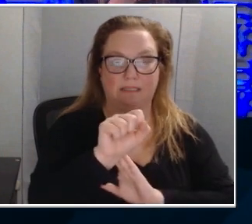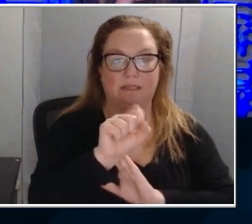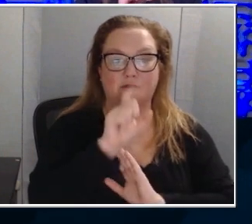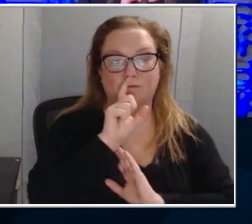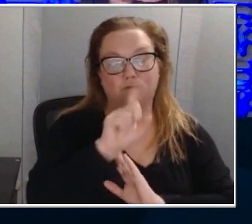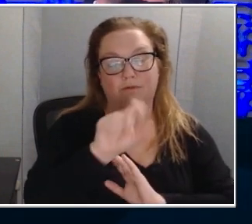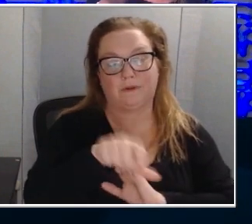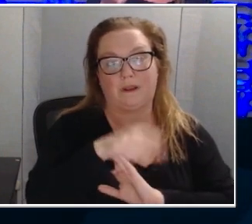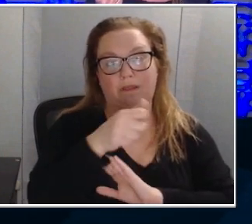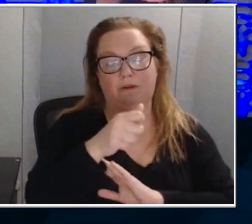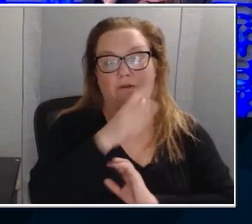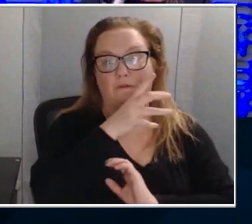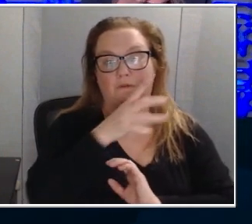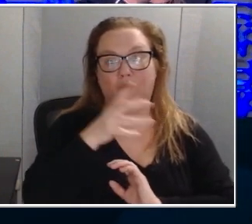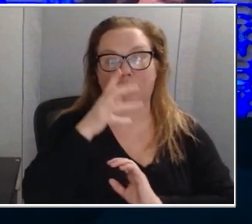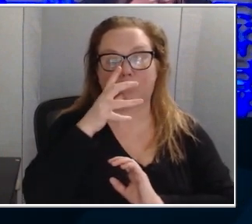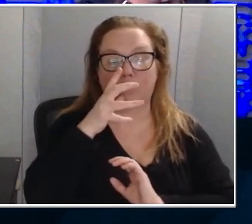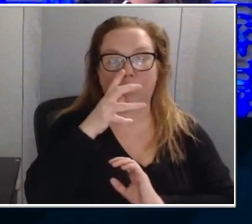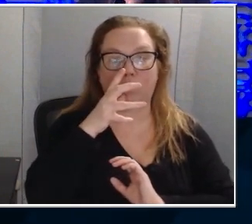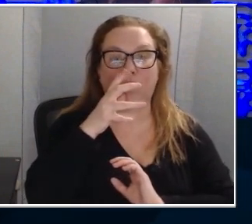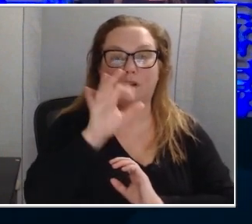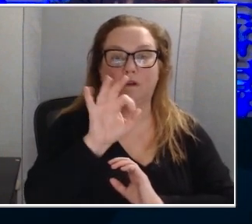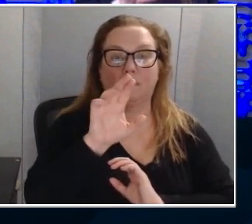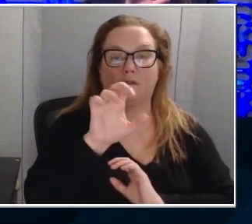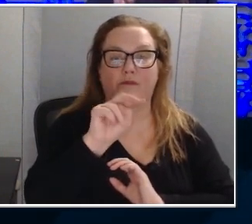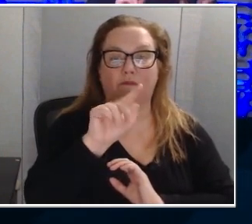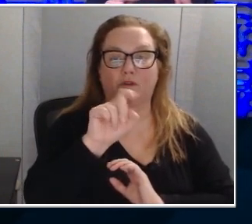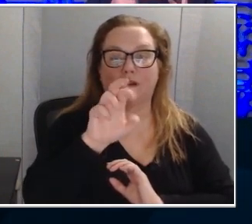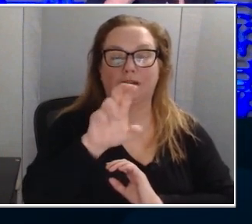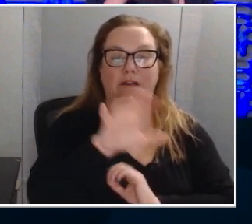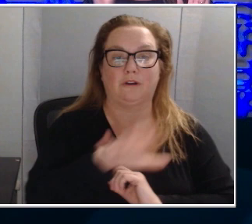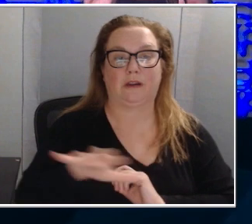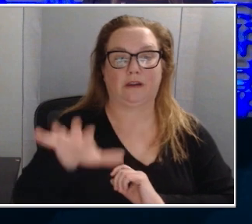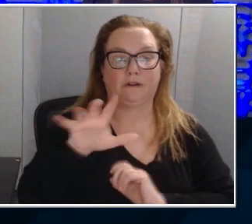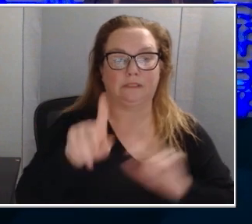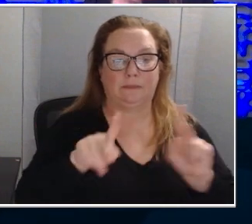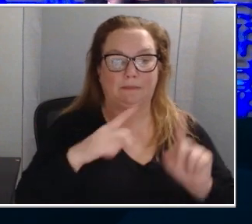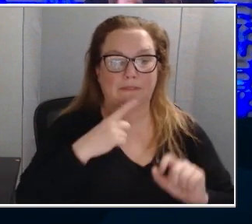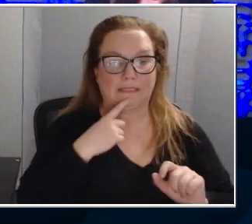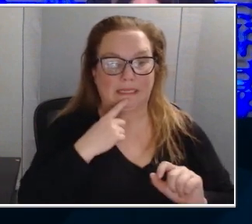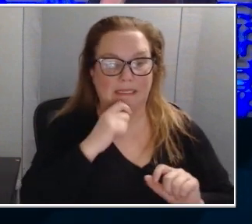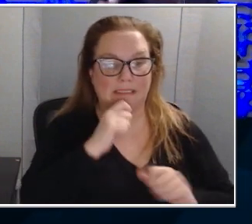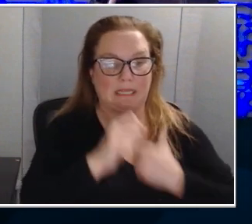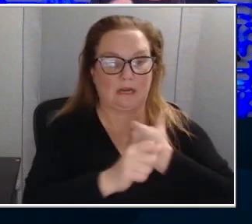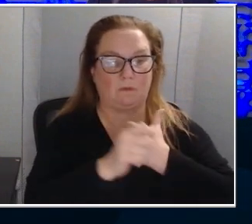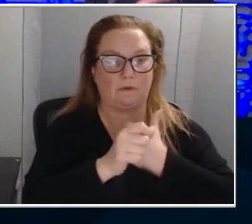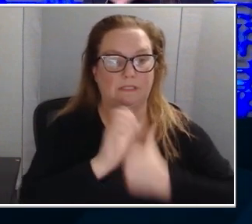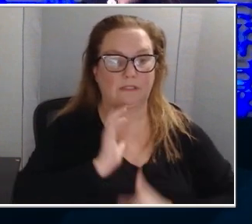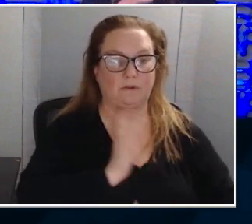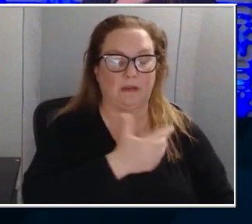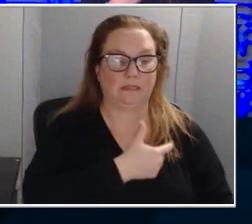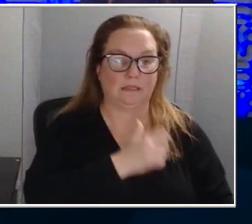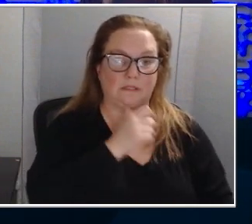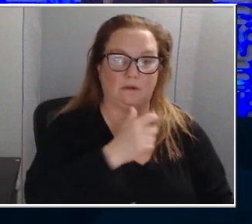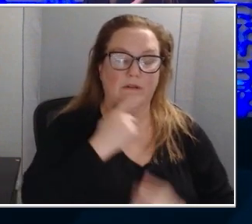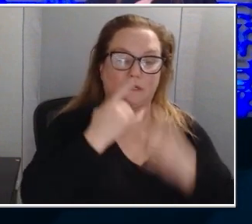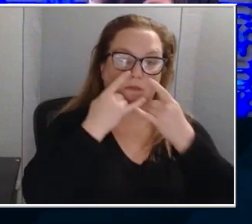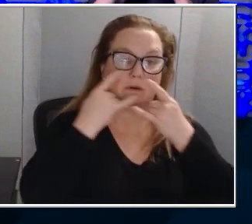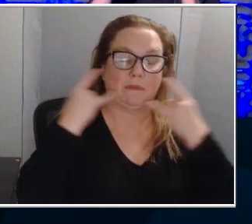lot of rural and even frontier areas, people say this is not a risk to us, so don't tell us to wear a mask because